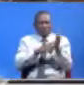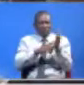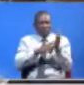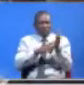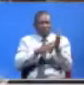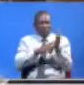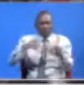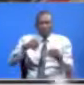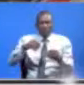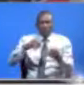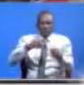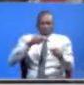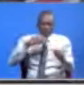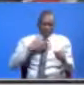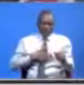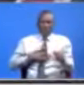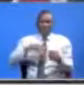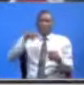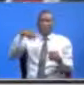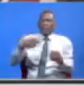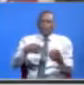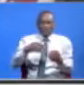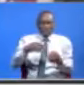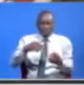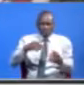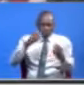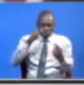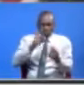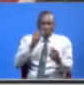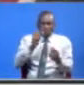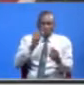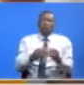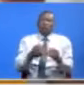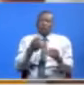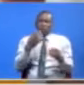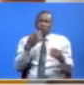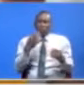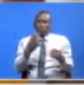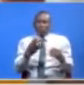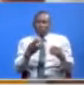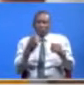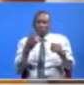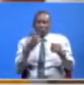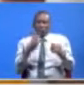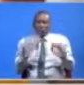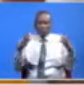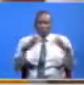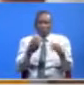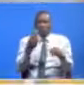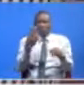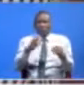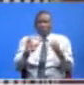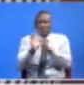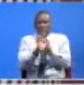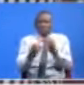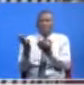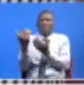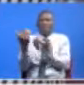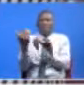pH determination. A total of 175 companies from 25 countries are expected to participate in